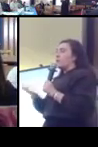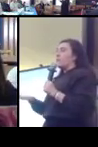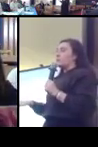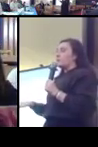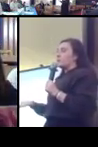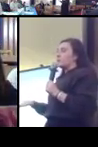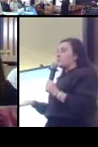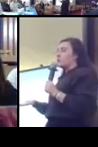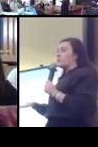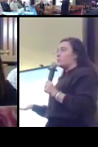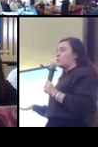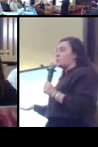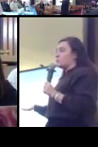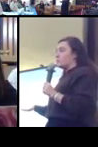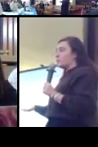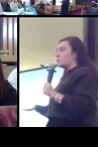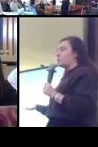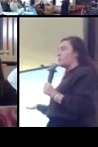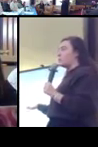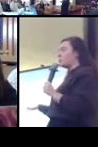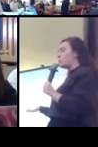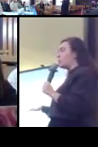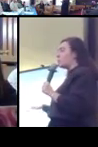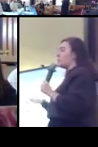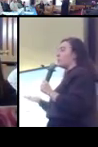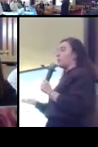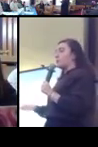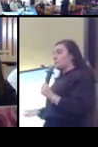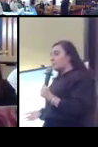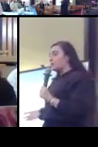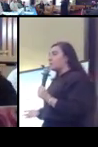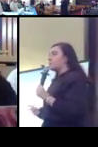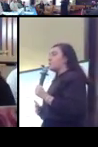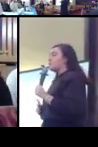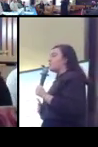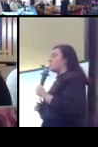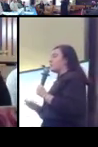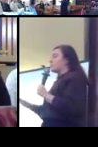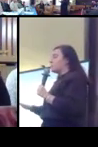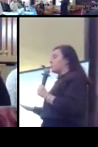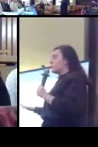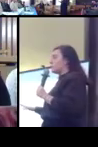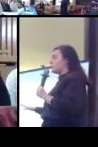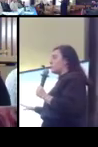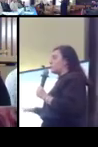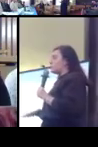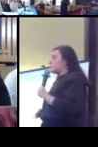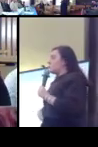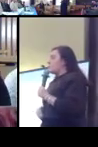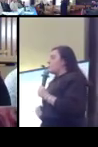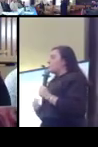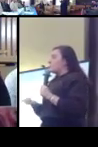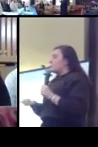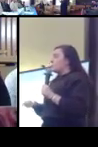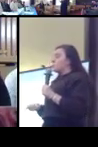they already have expectations of what community hopes to see here, what they want to look like, what they might want to place, really creating those clear